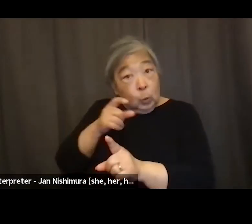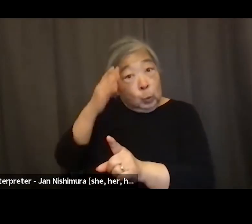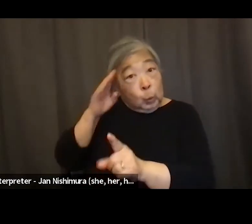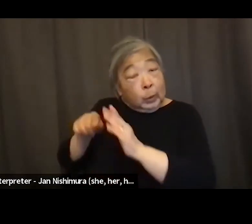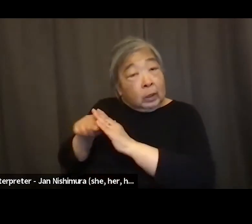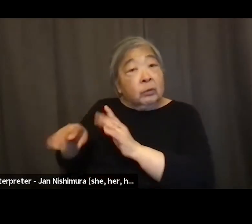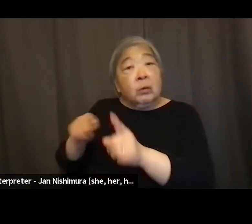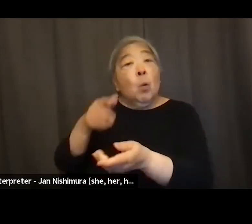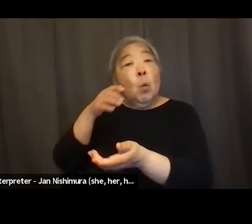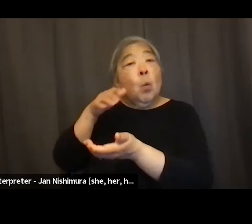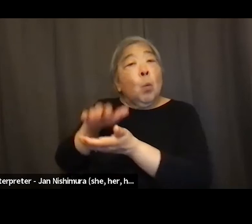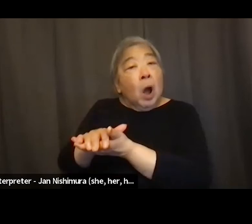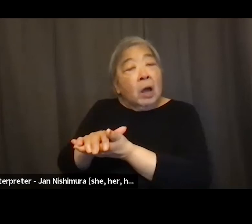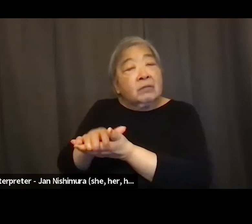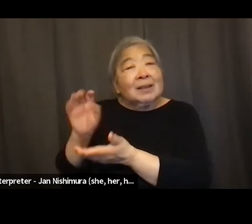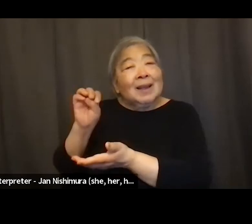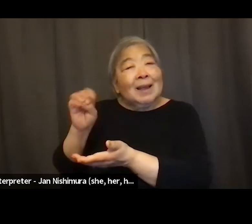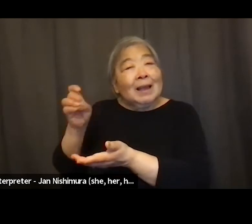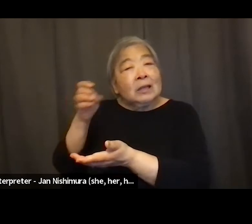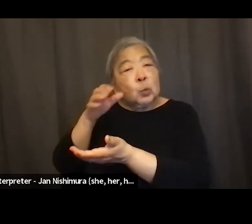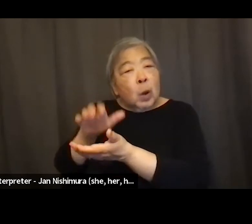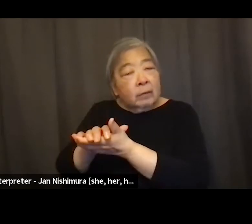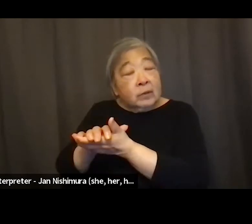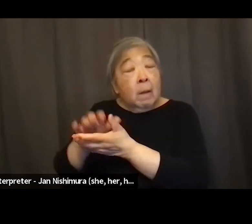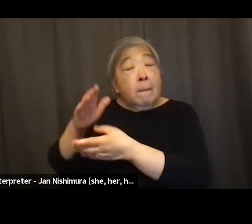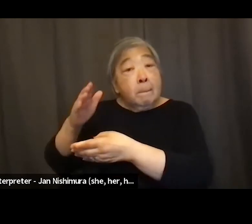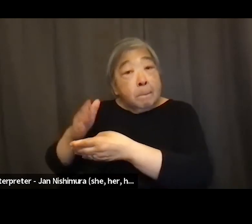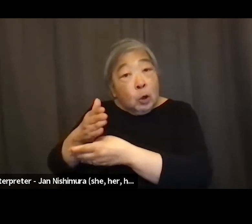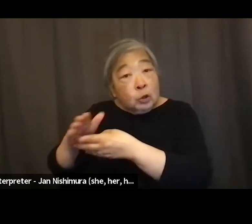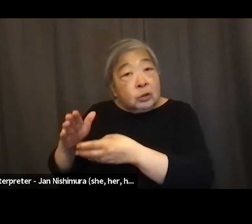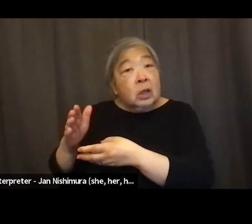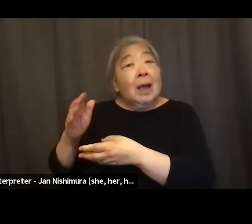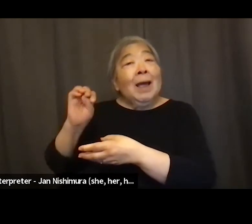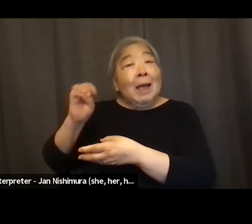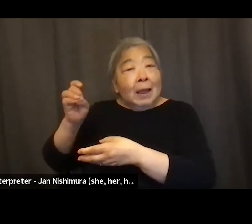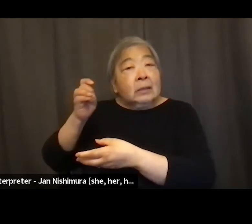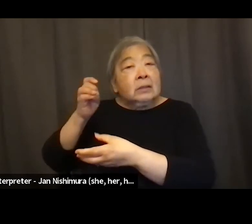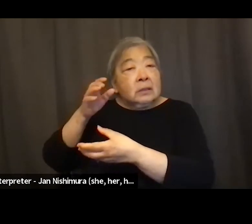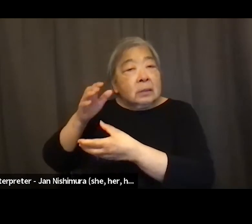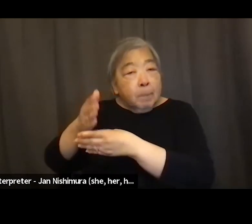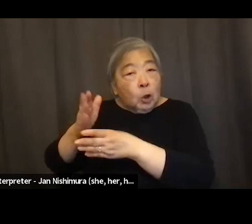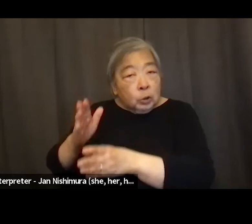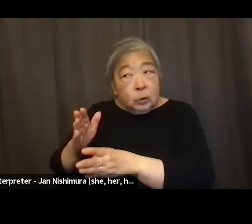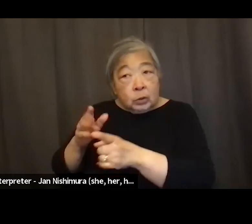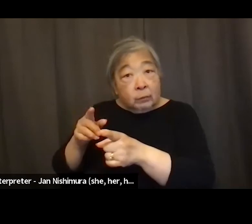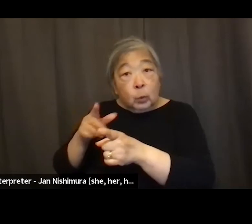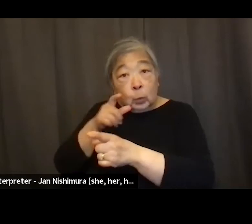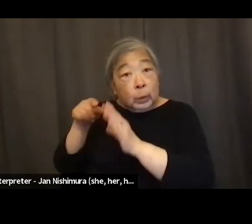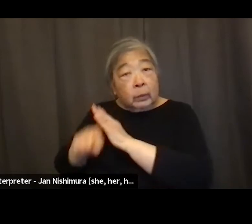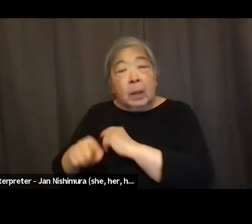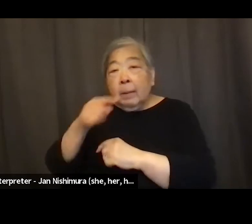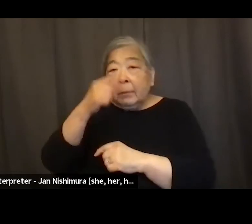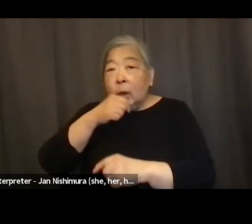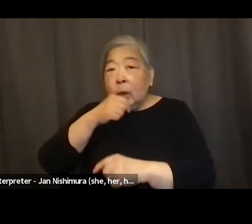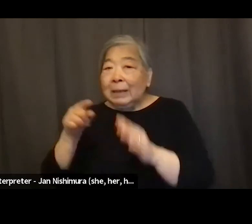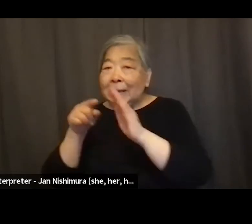were the wives, ex-wives, partners, and ex-partners of those who killed them. Black women are killed by